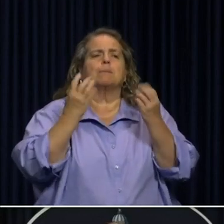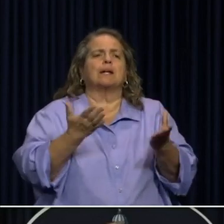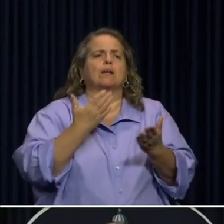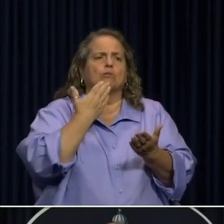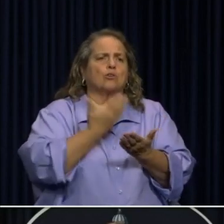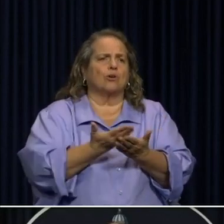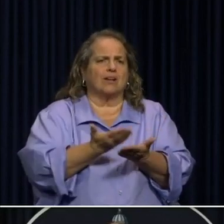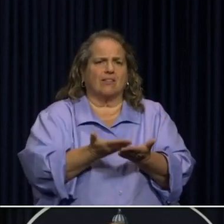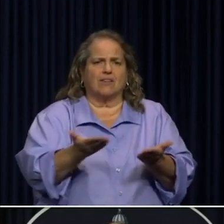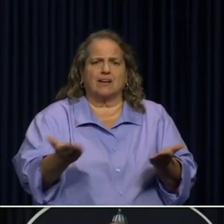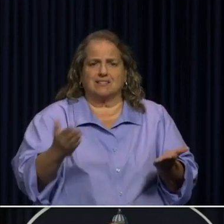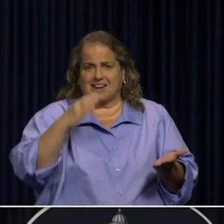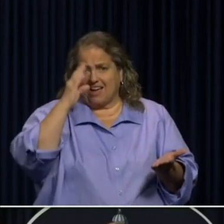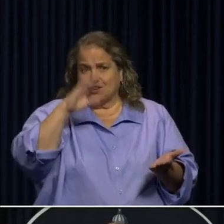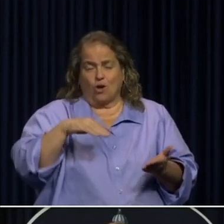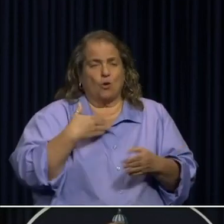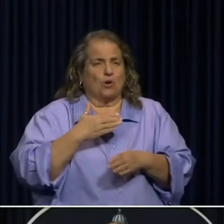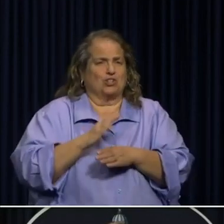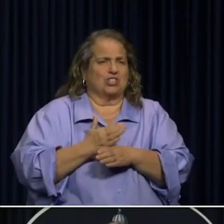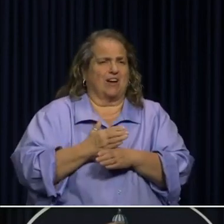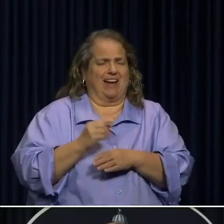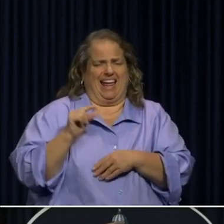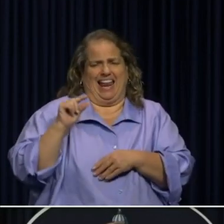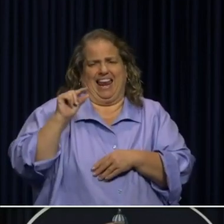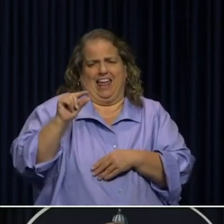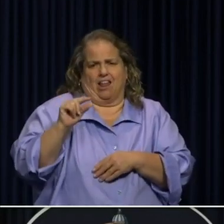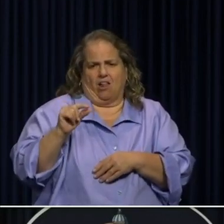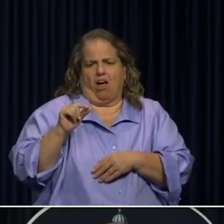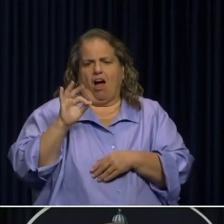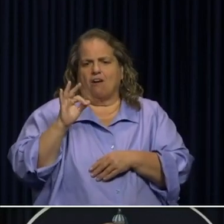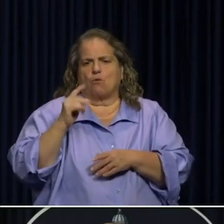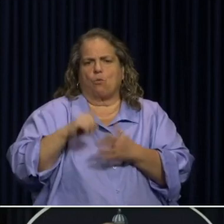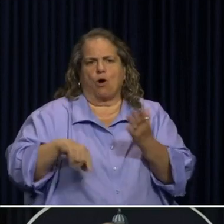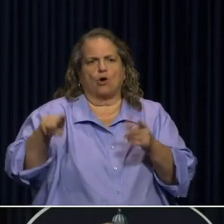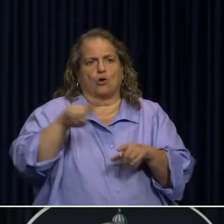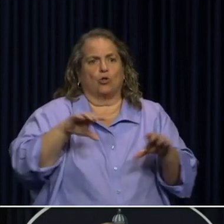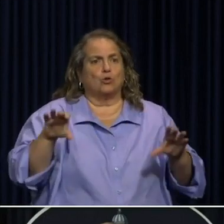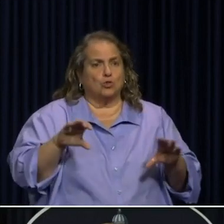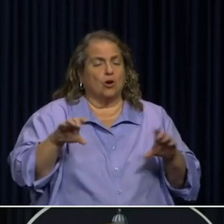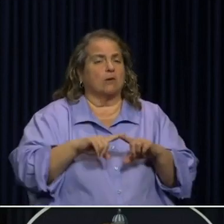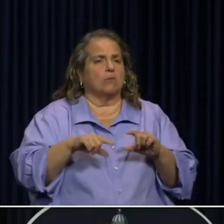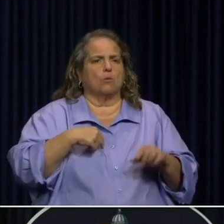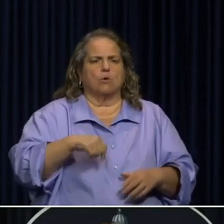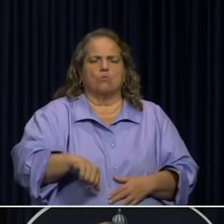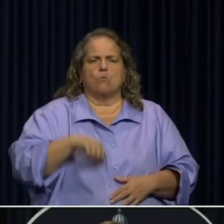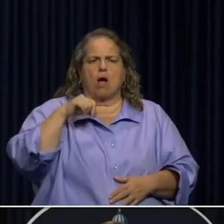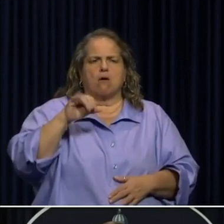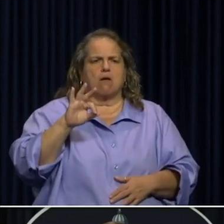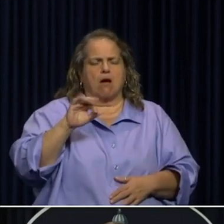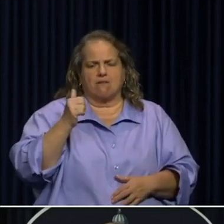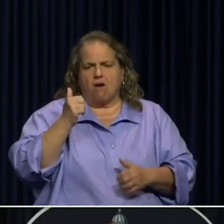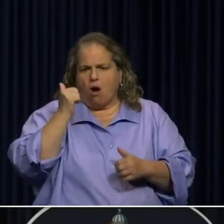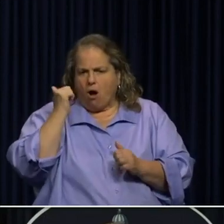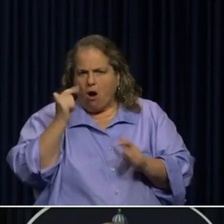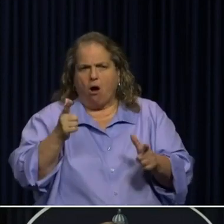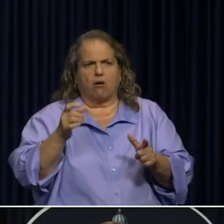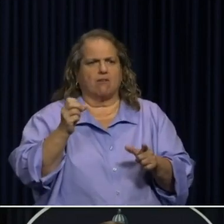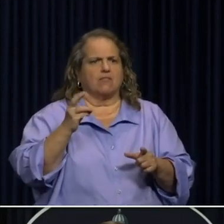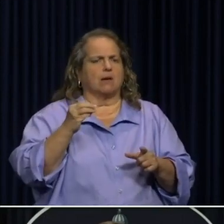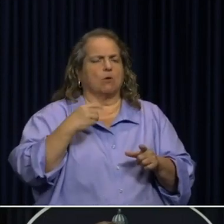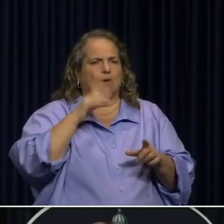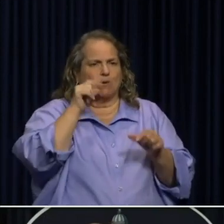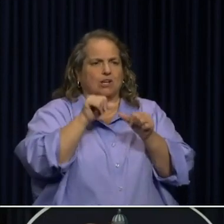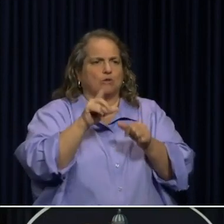things. And I know we're just sharing a tiny fraction of them, and we're proud of each and every one of them. But we're going to continue to do this every